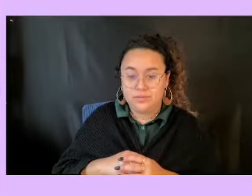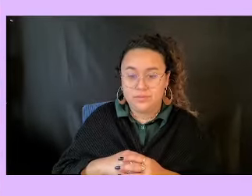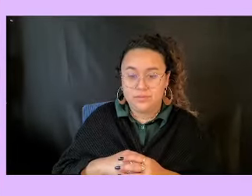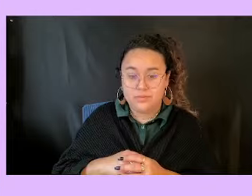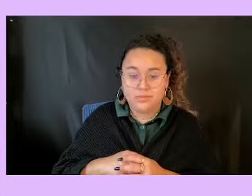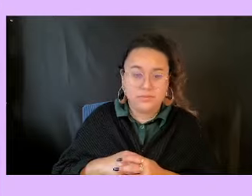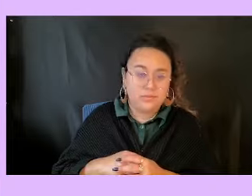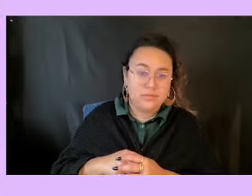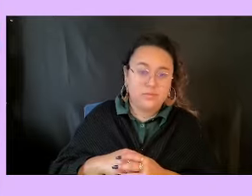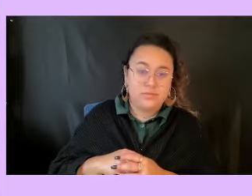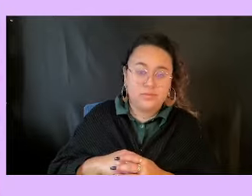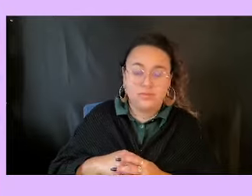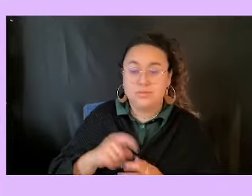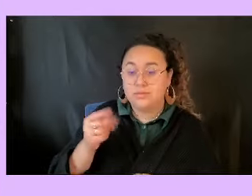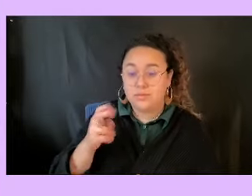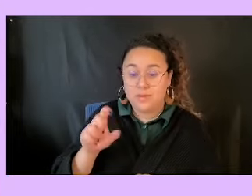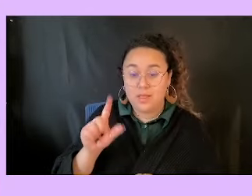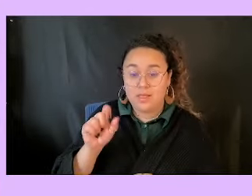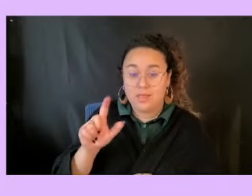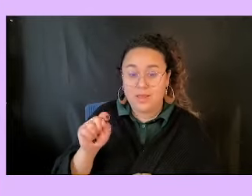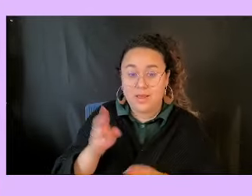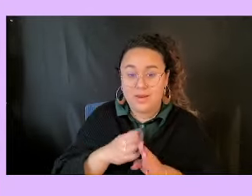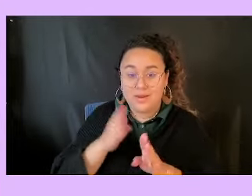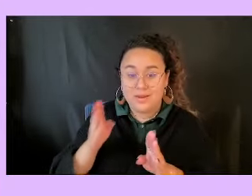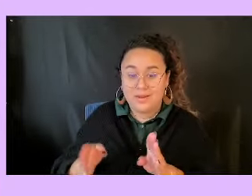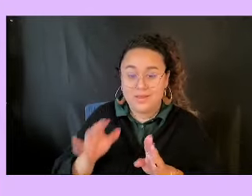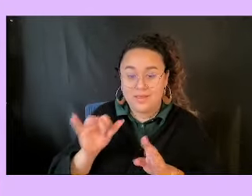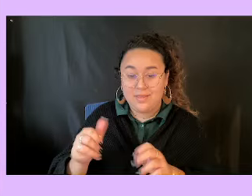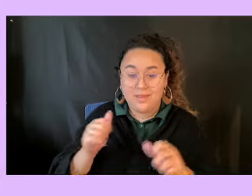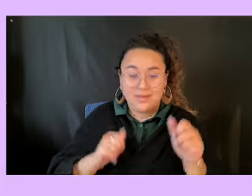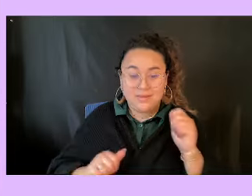The Lot Next Door is a play